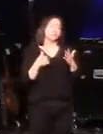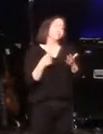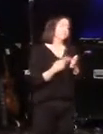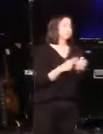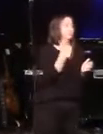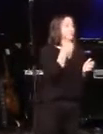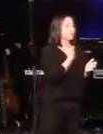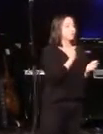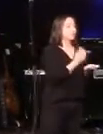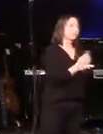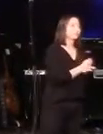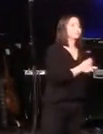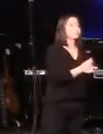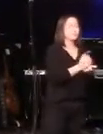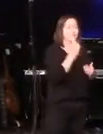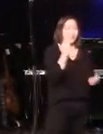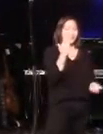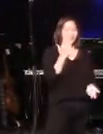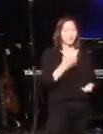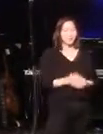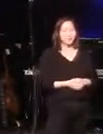Do we trust God in this way?